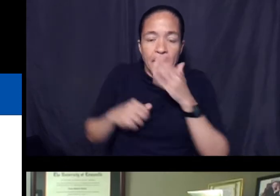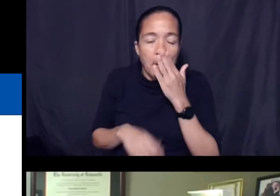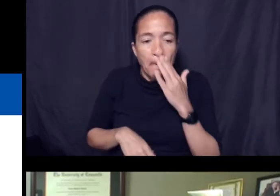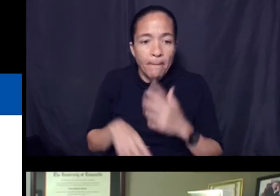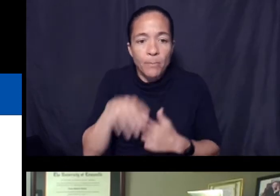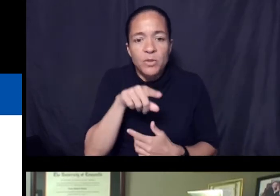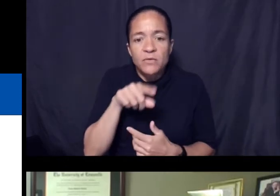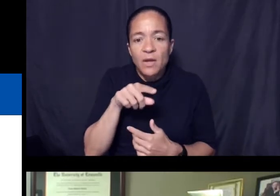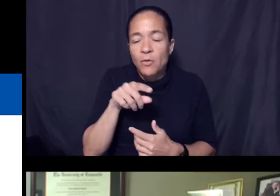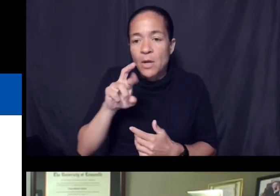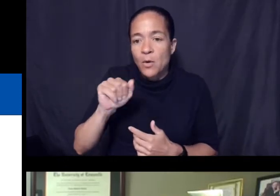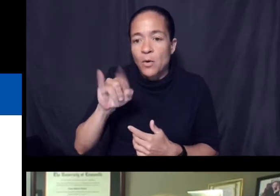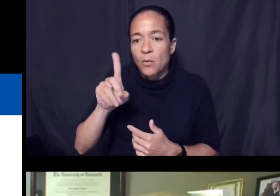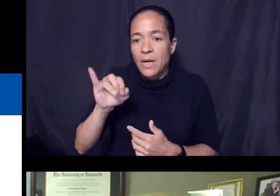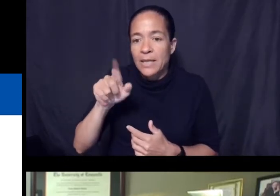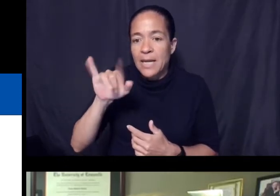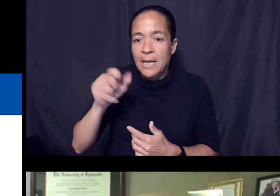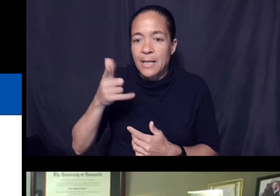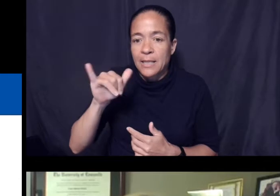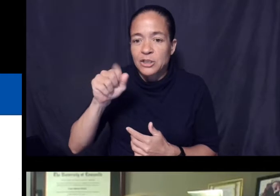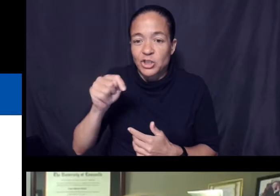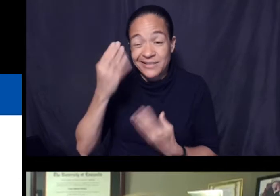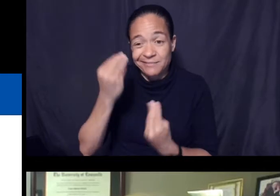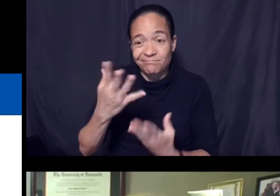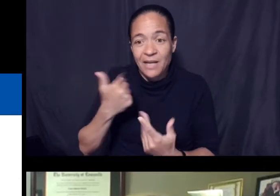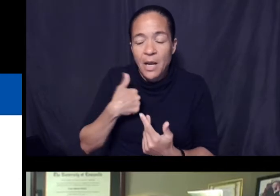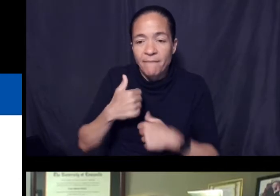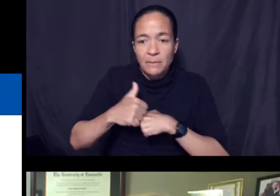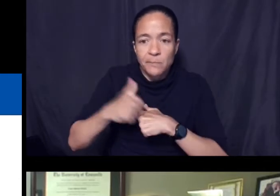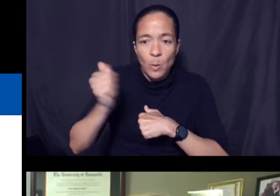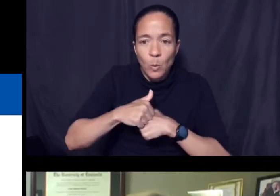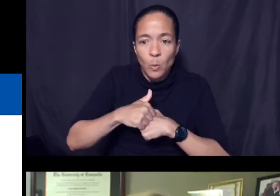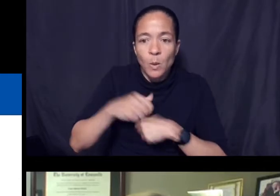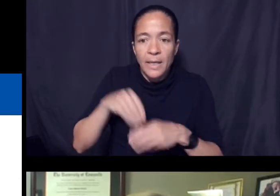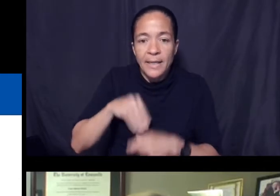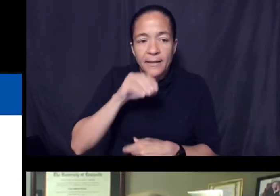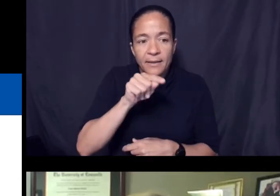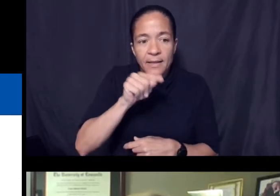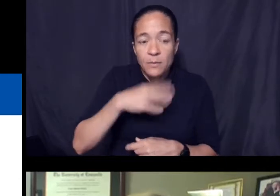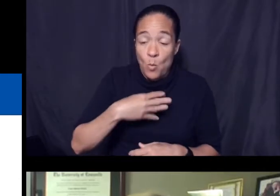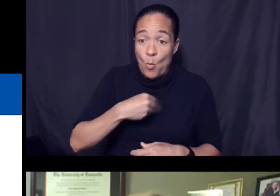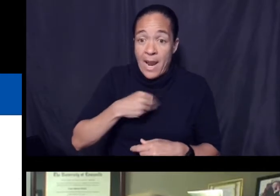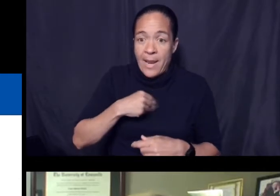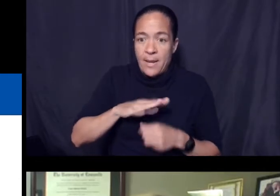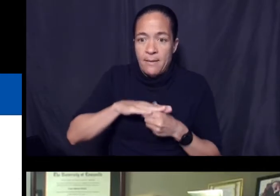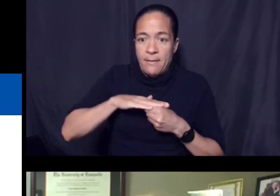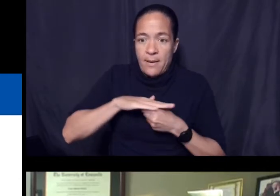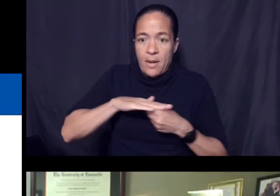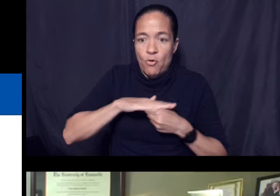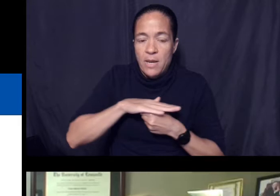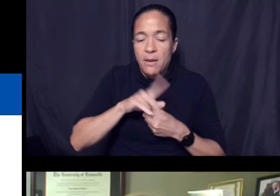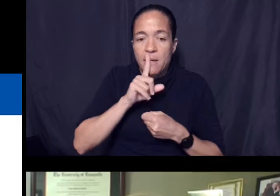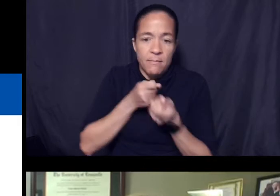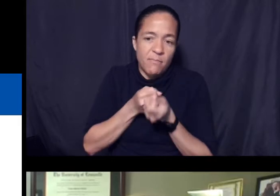this radiologist has been kind to alert you that there's a calcification in this yellow, and so this kind of white area on the head ultrasound